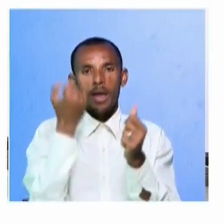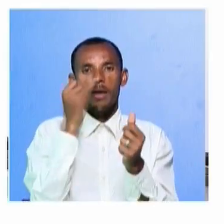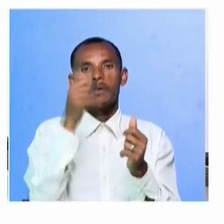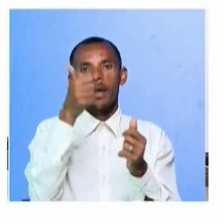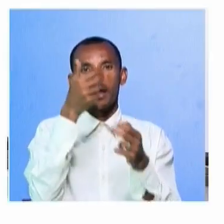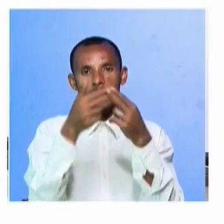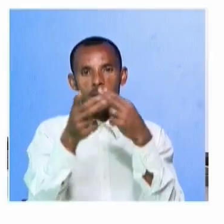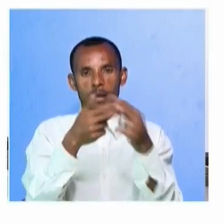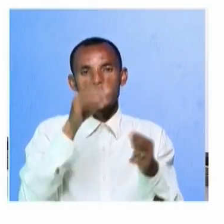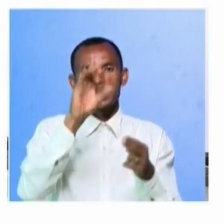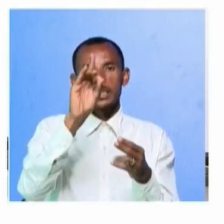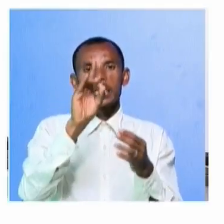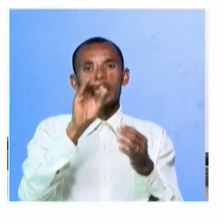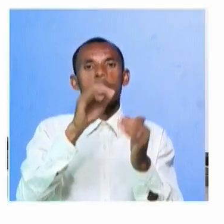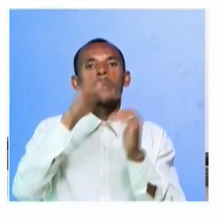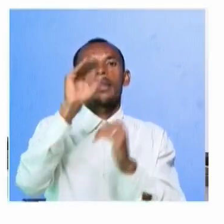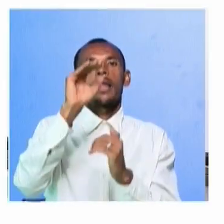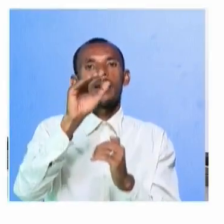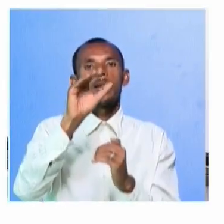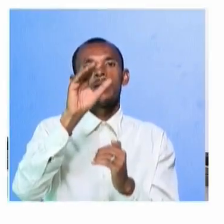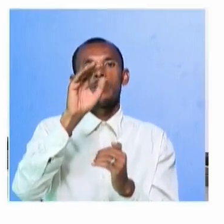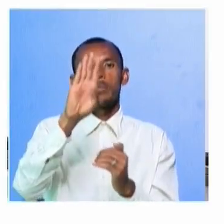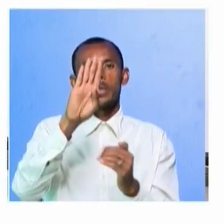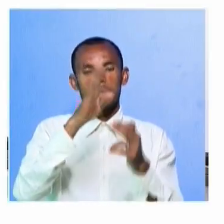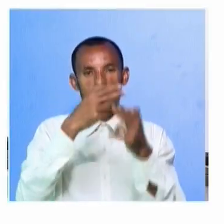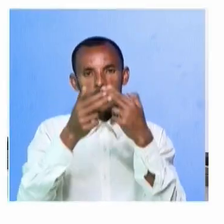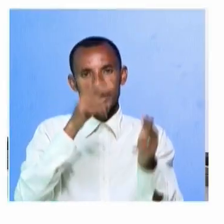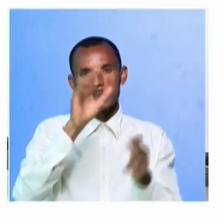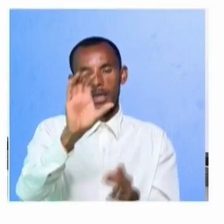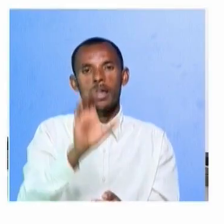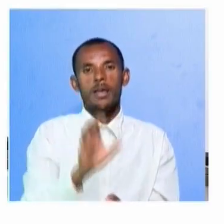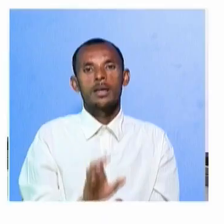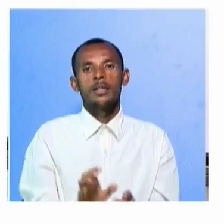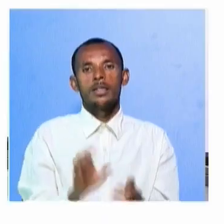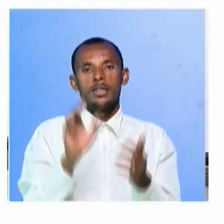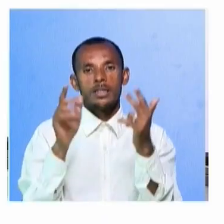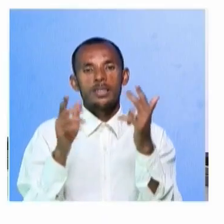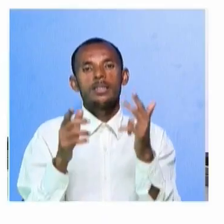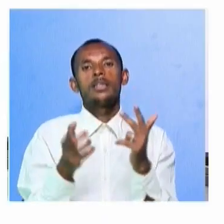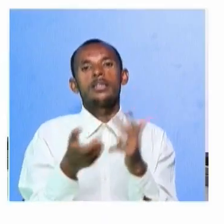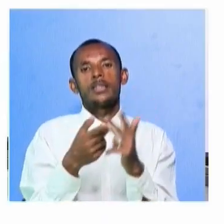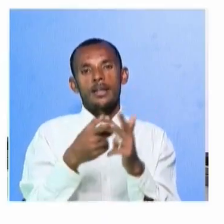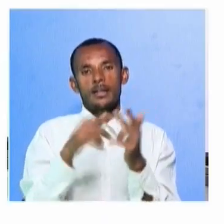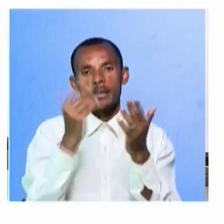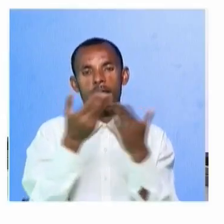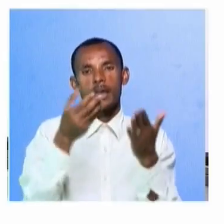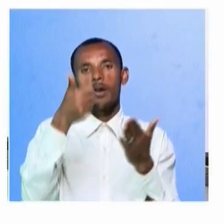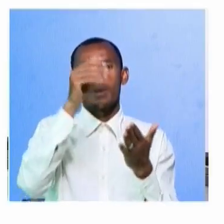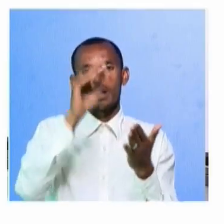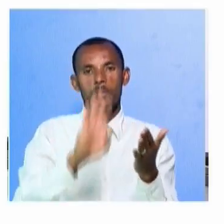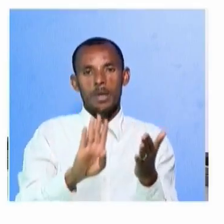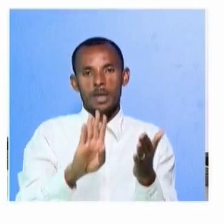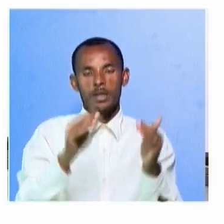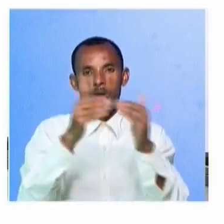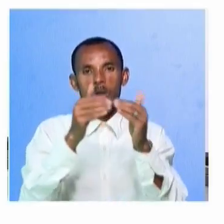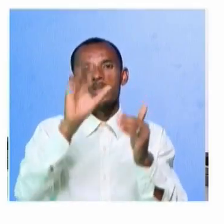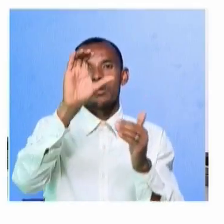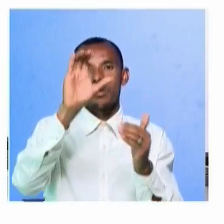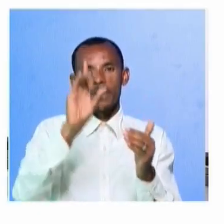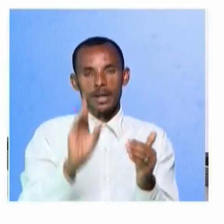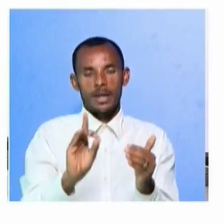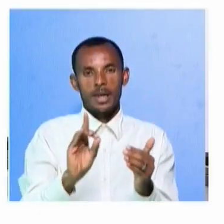d is bigger than b times c. And the third thing here is a over b is equals to c over